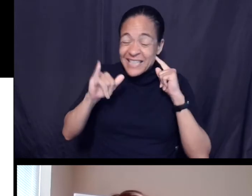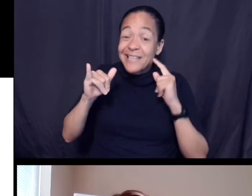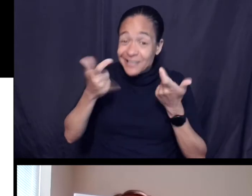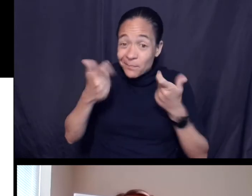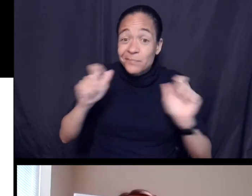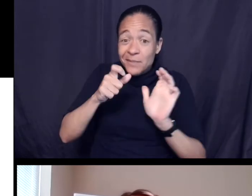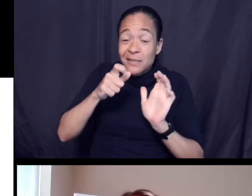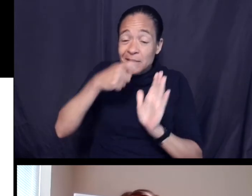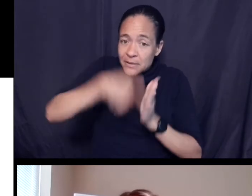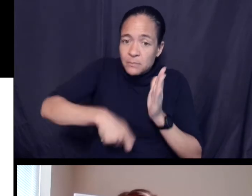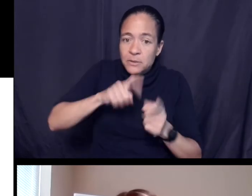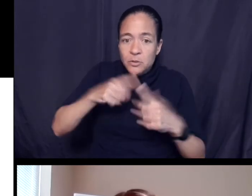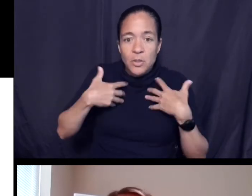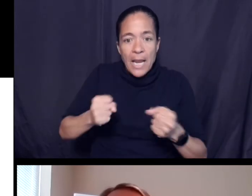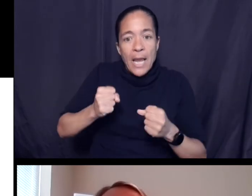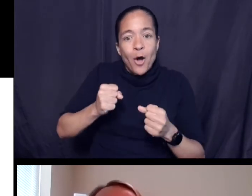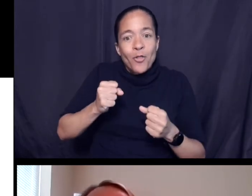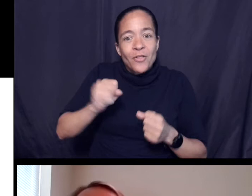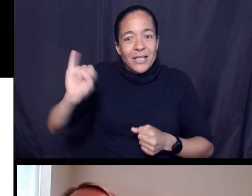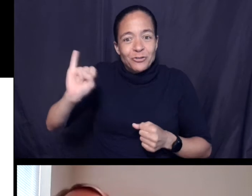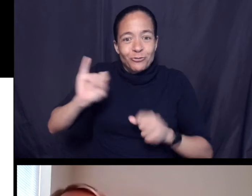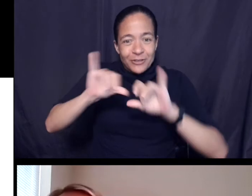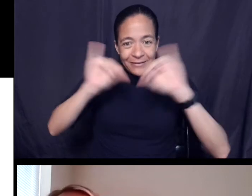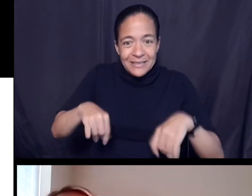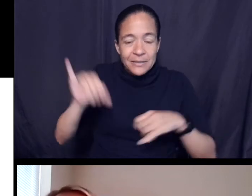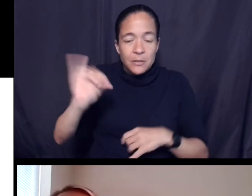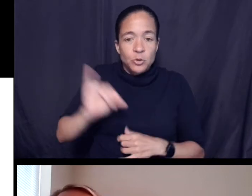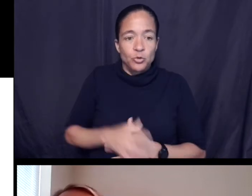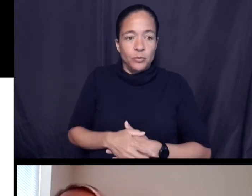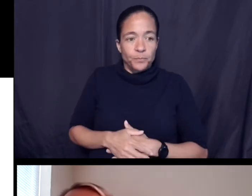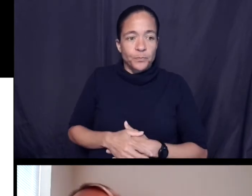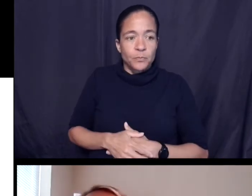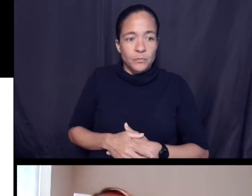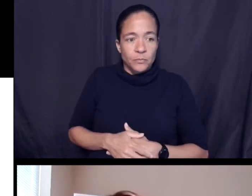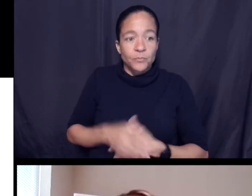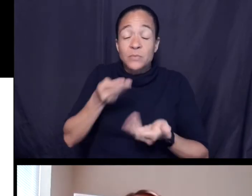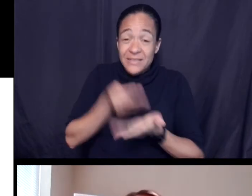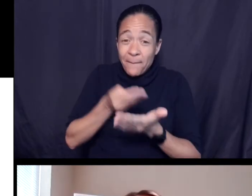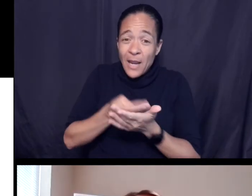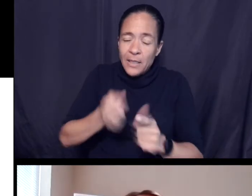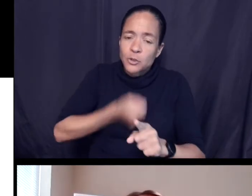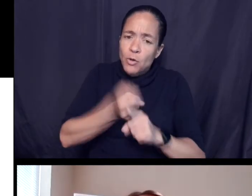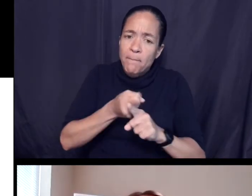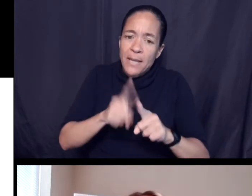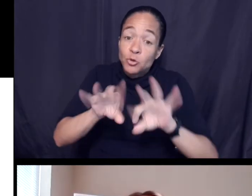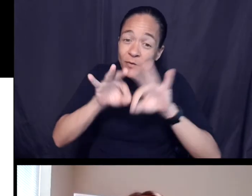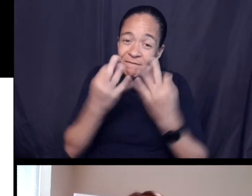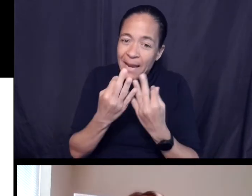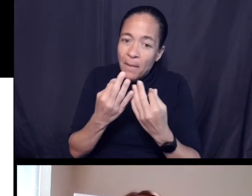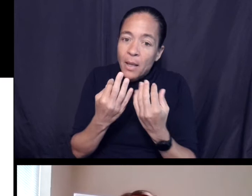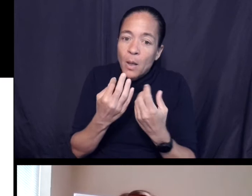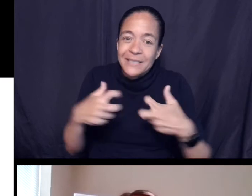huge expense to the healthcare system also. But the financial impact on families can be really hard to quantify.